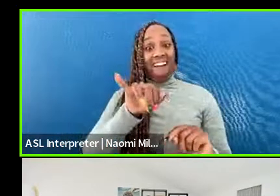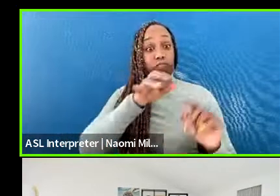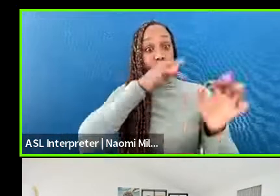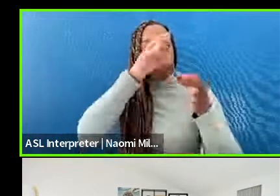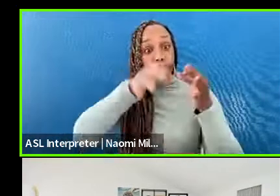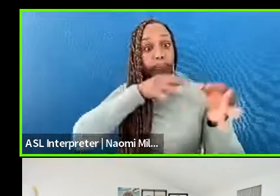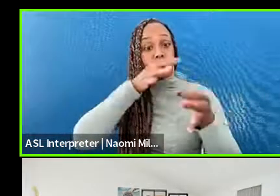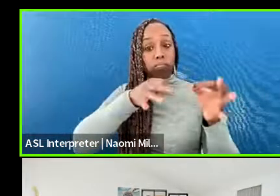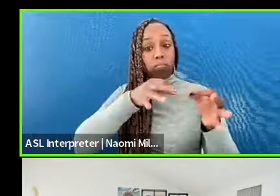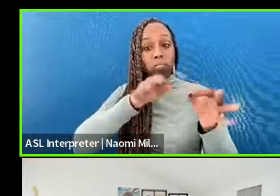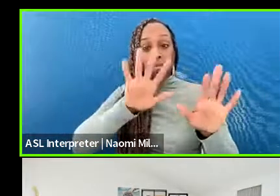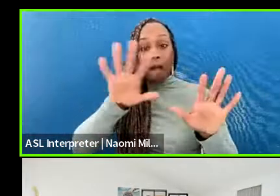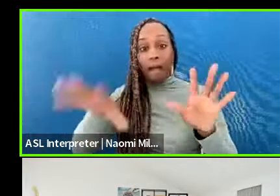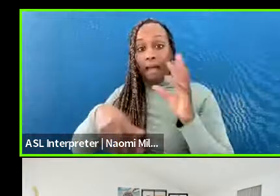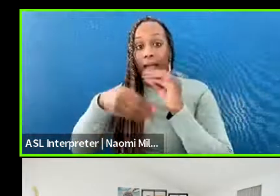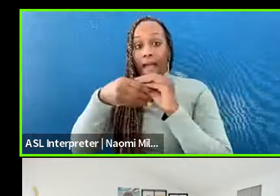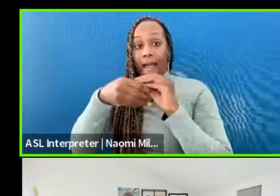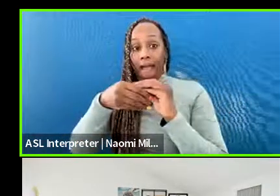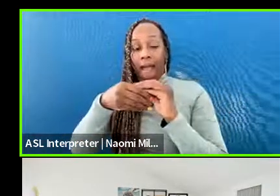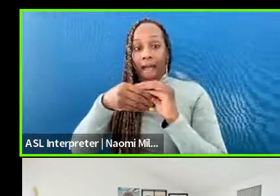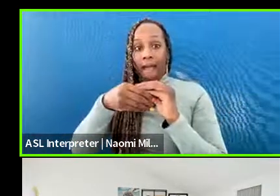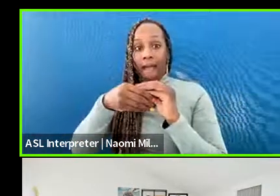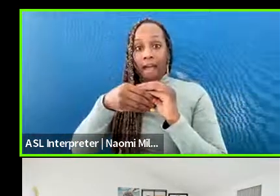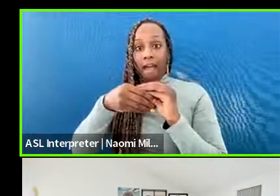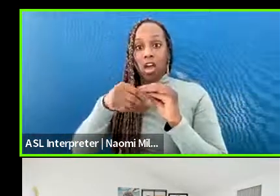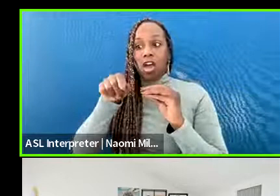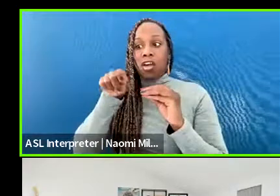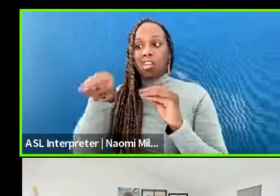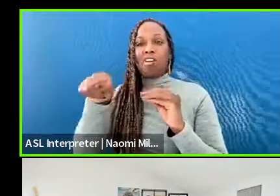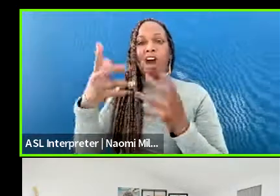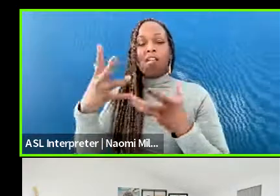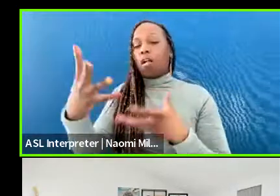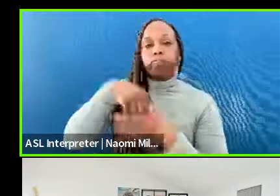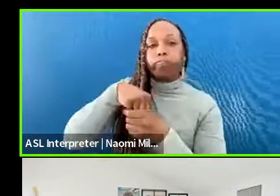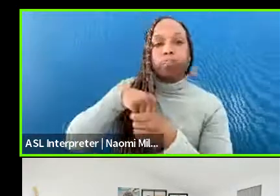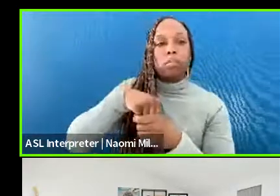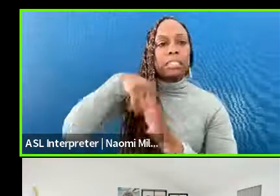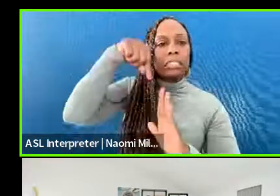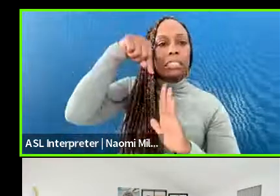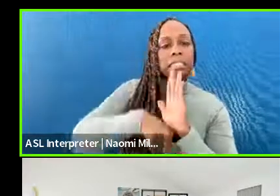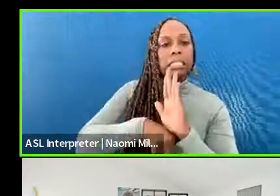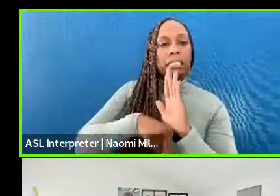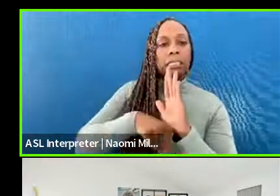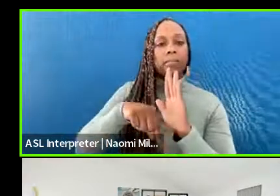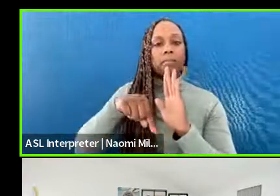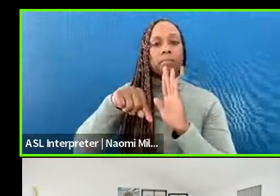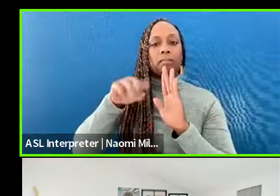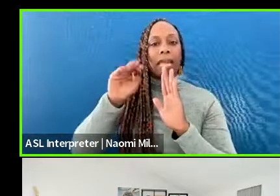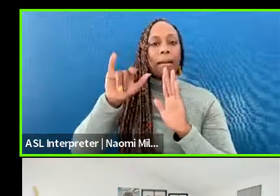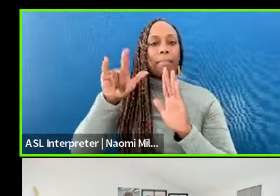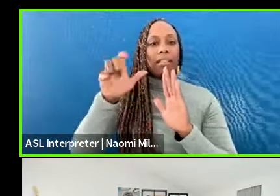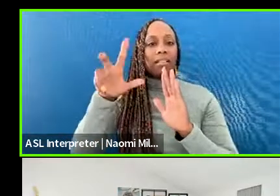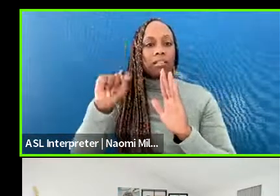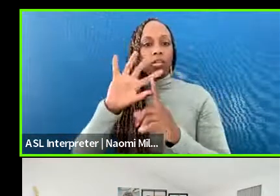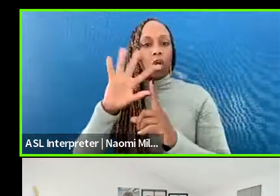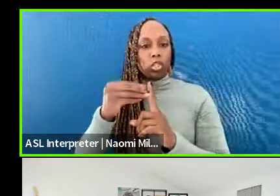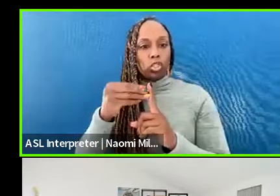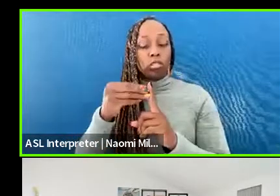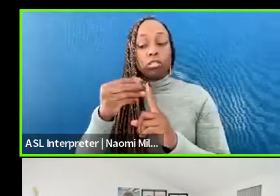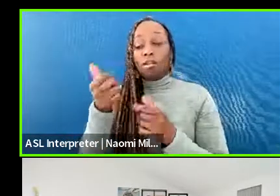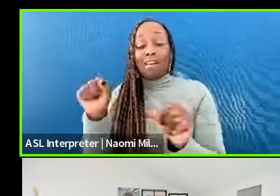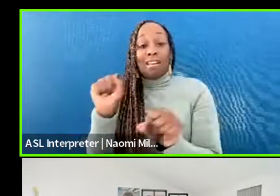you're embedded in sort of a deeply ableist culture. And any work you do on this issue has to be